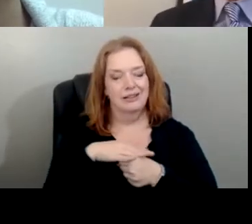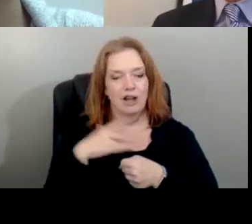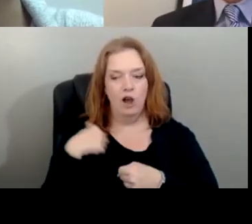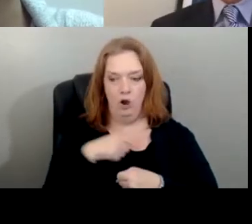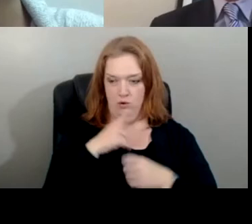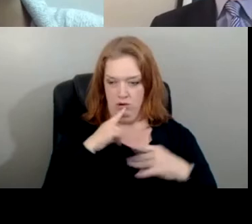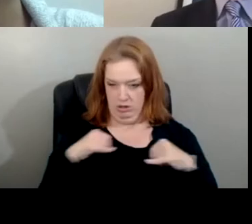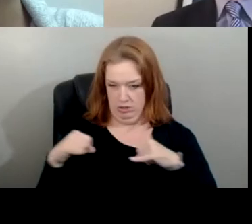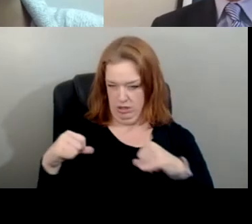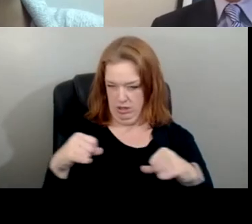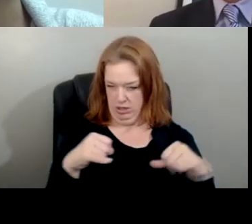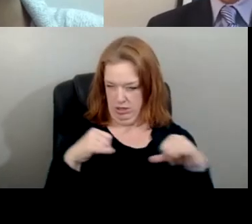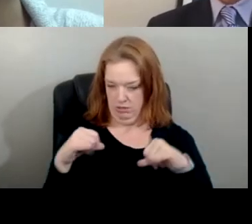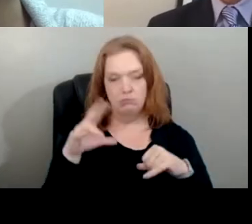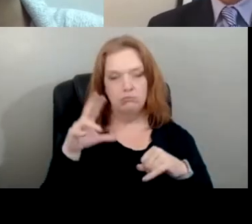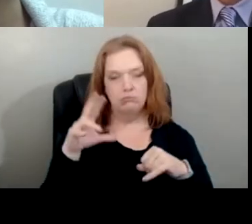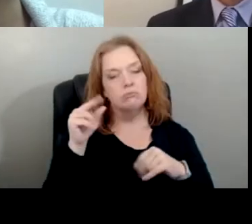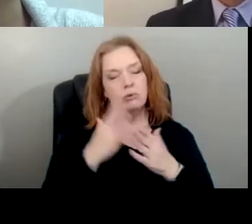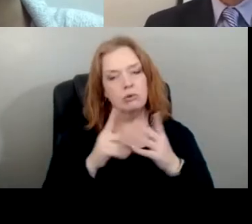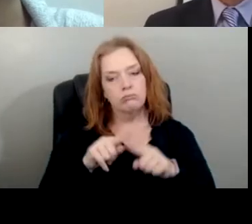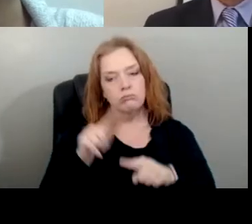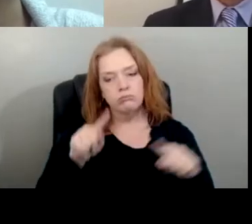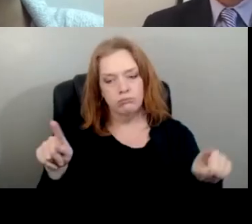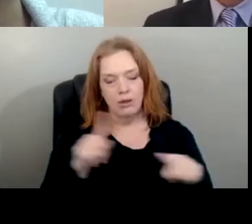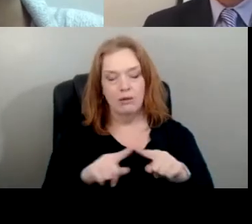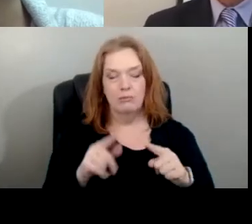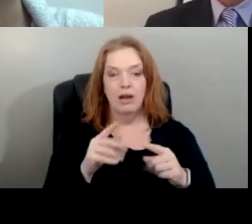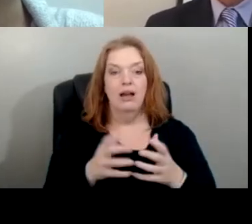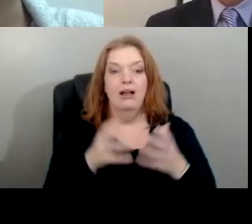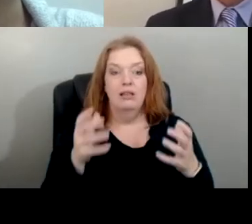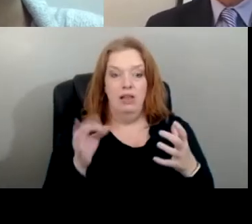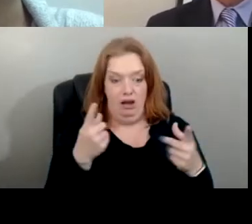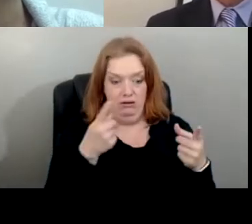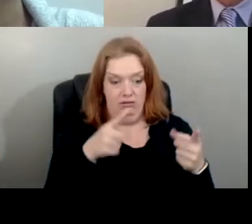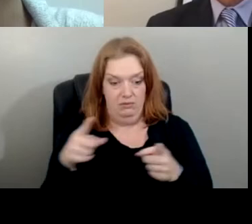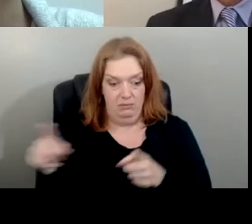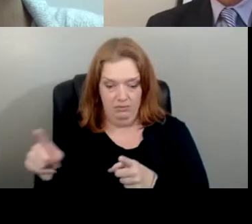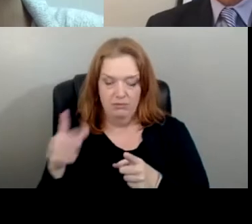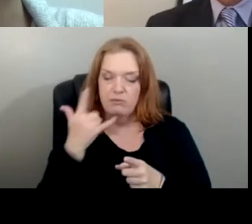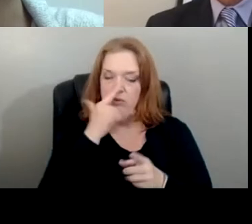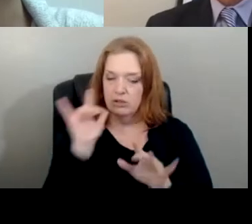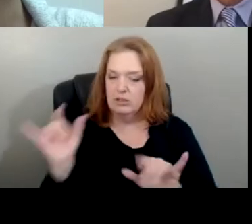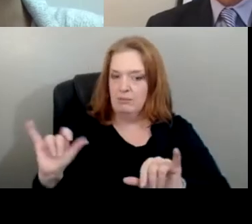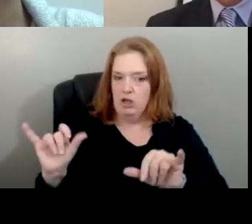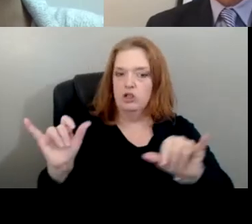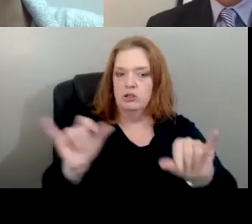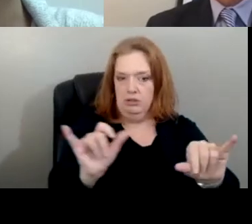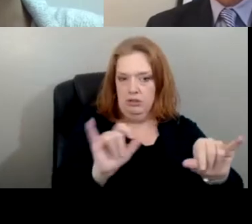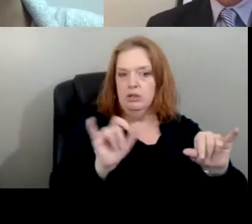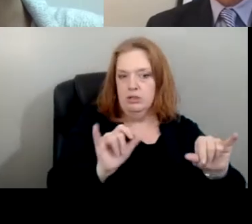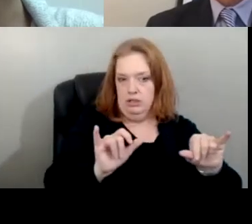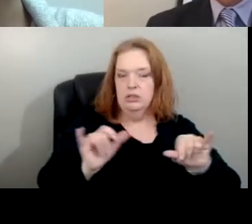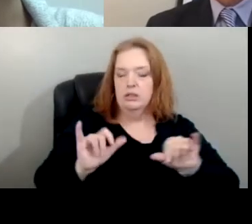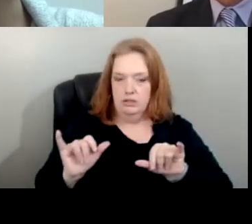these things are very similar across the board. Settler colonialism looks the same across the board. And what we're seeing are symptoms of those